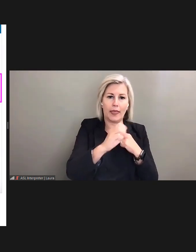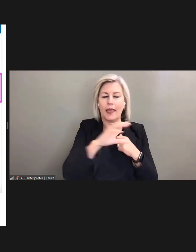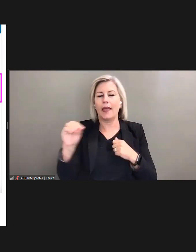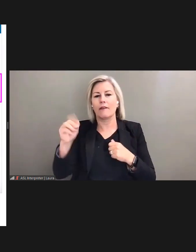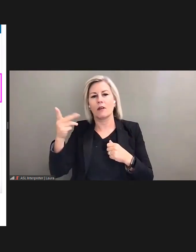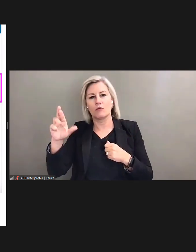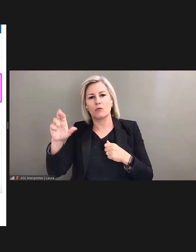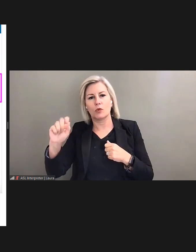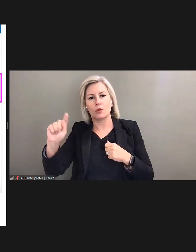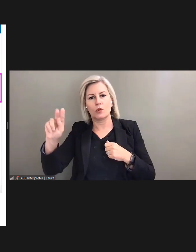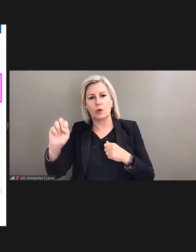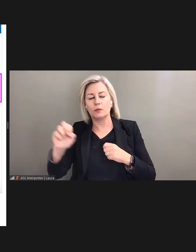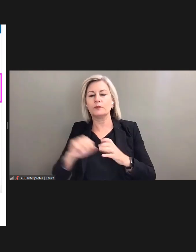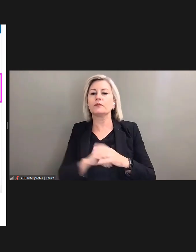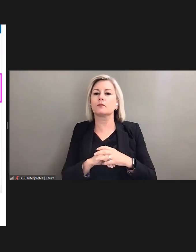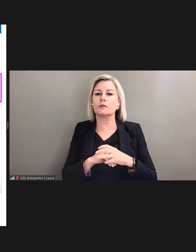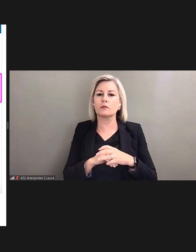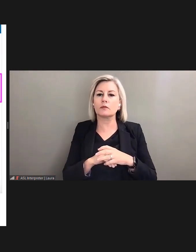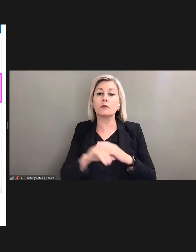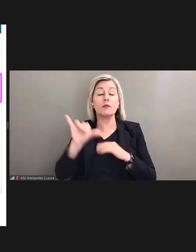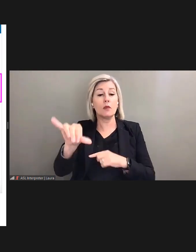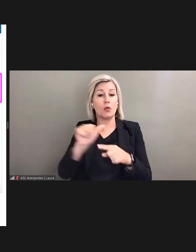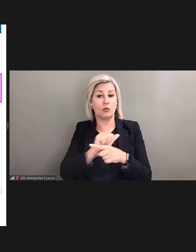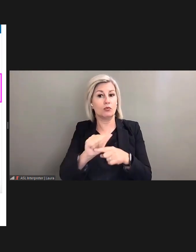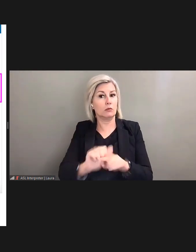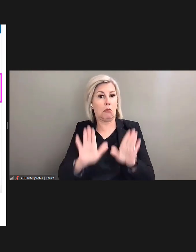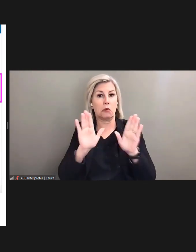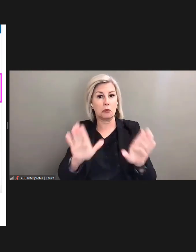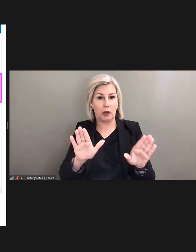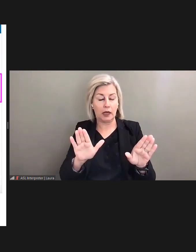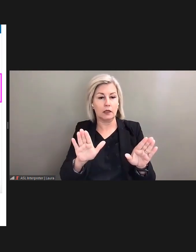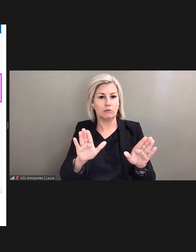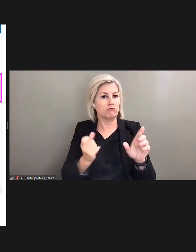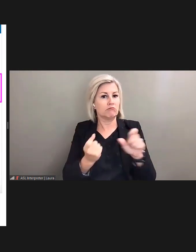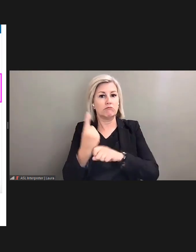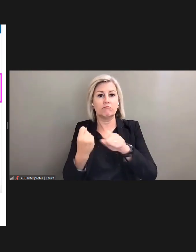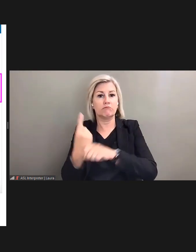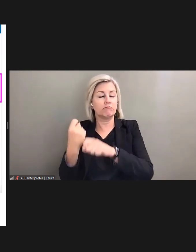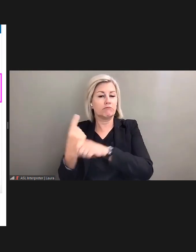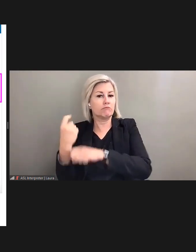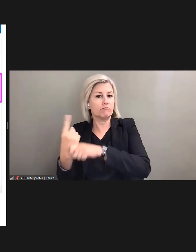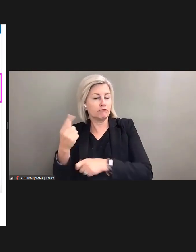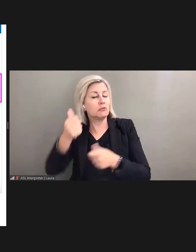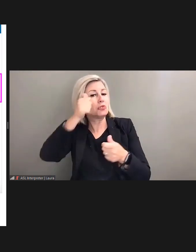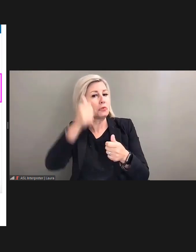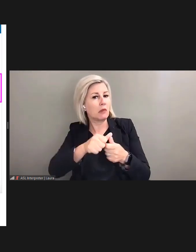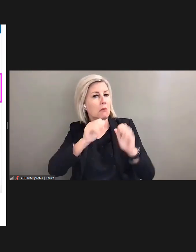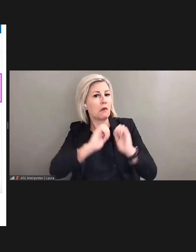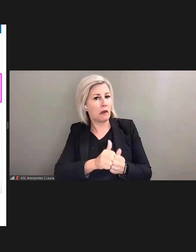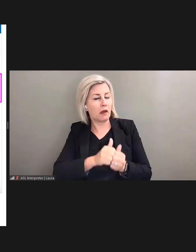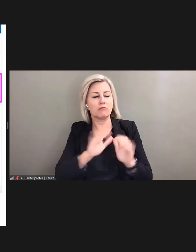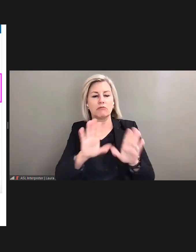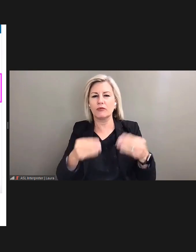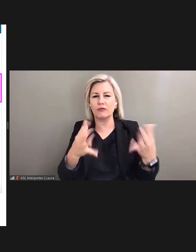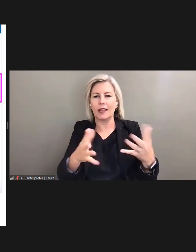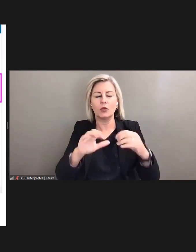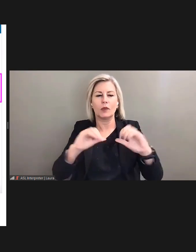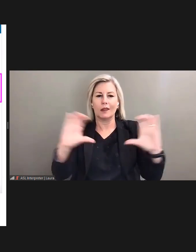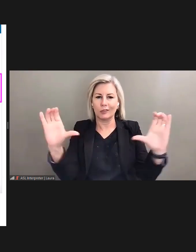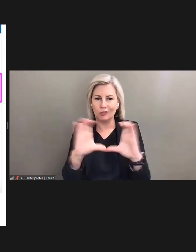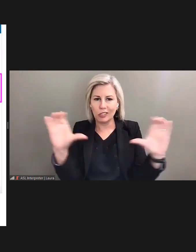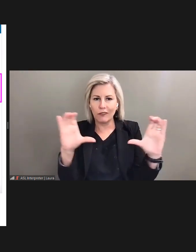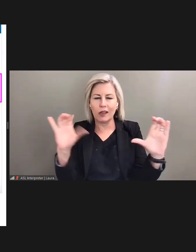Tone Audiometry. Those trainings are great to do on an annual basis, provide you with a certificate